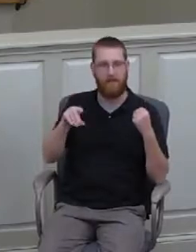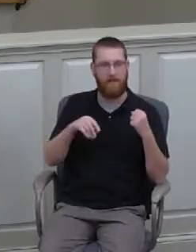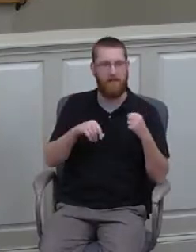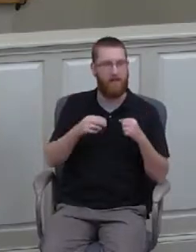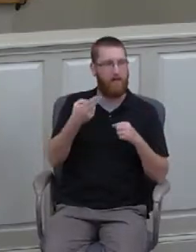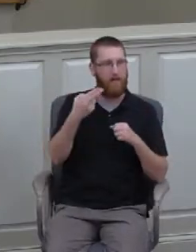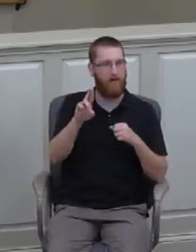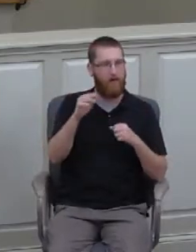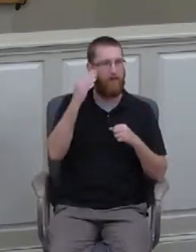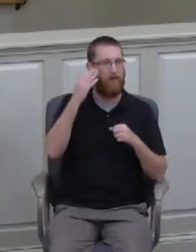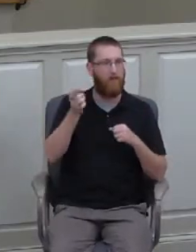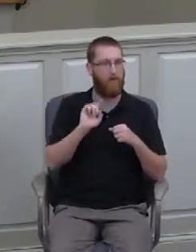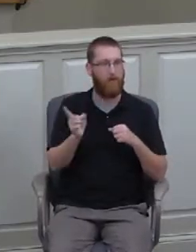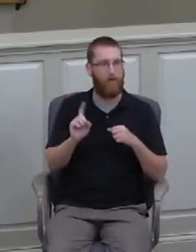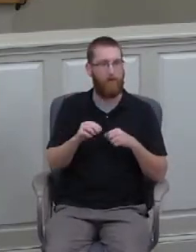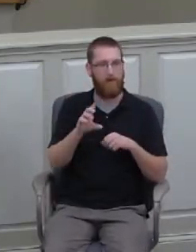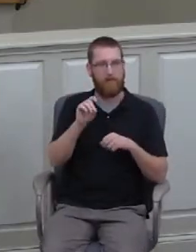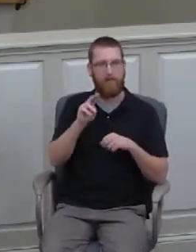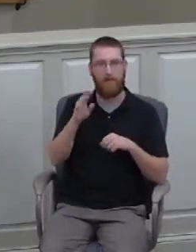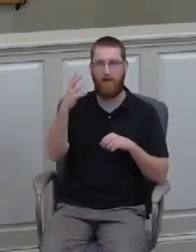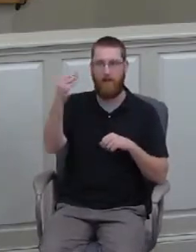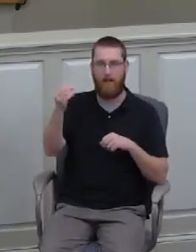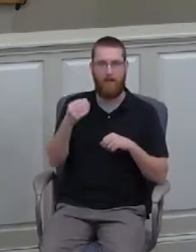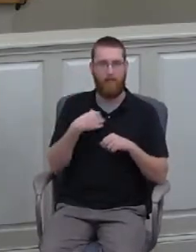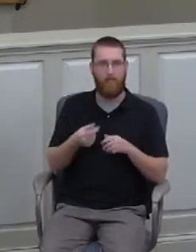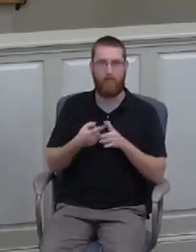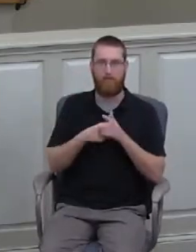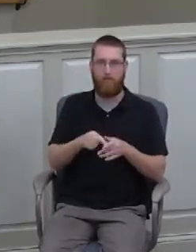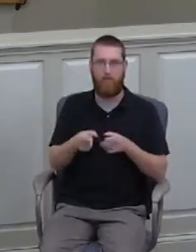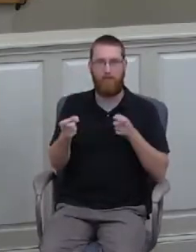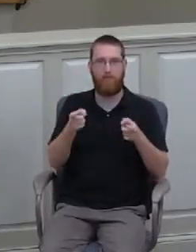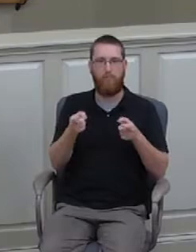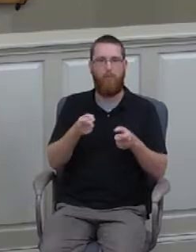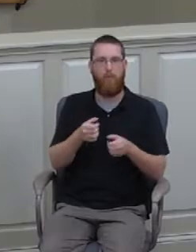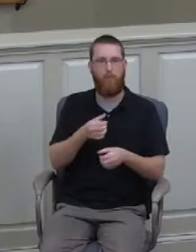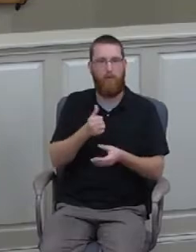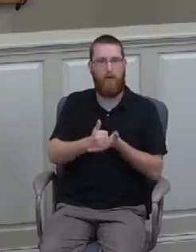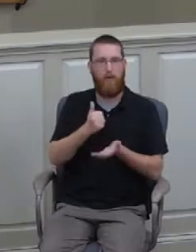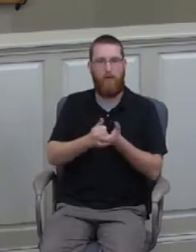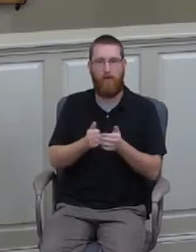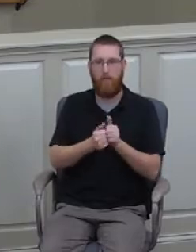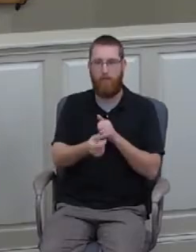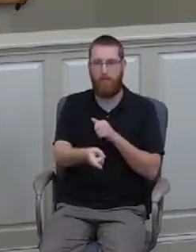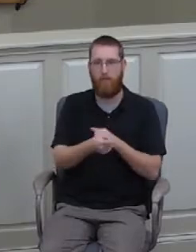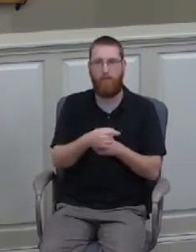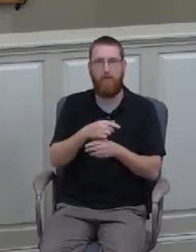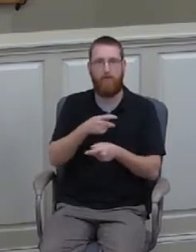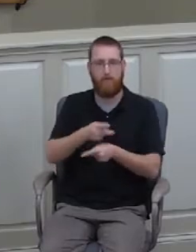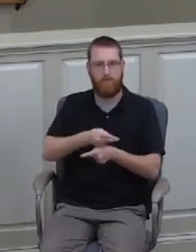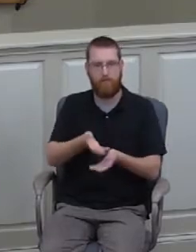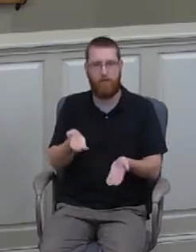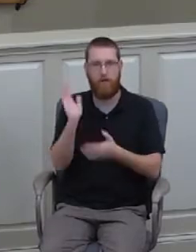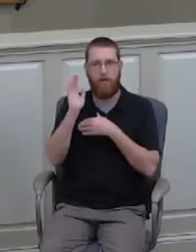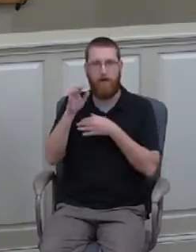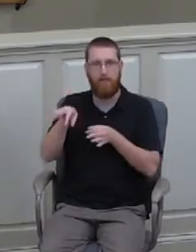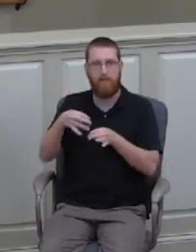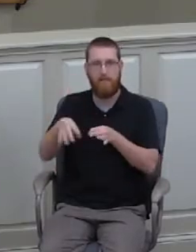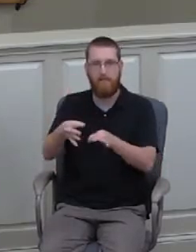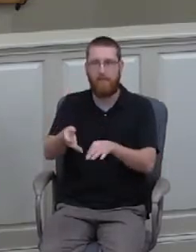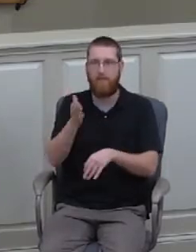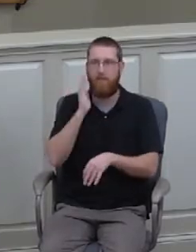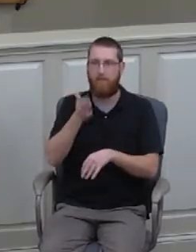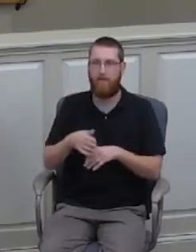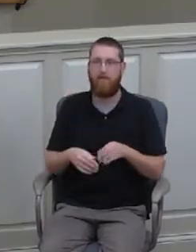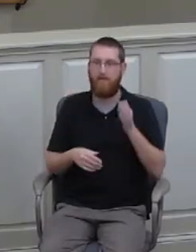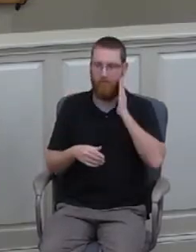now, but she'll probably squeal." And I said, "We start getting this thing under control, get some help in here." I said, "Then we'll take you and get you stitched up." He